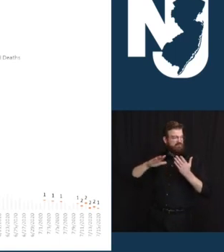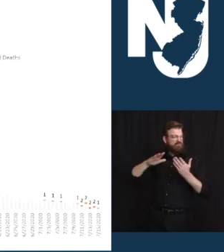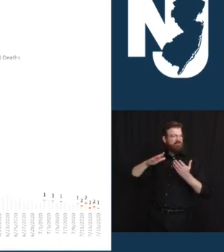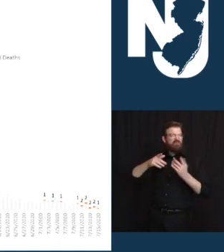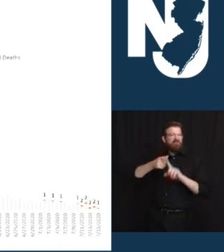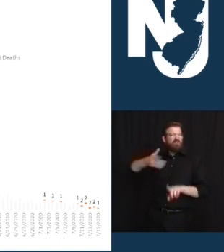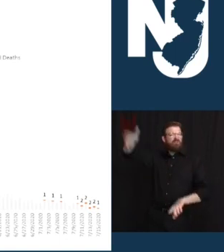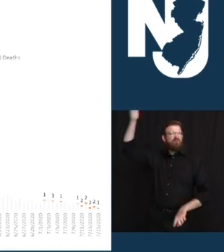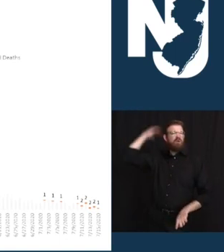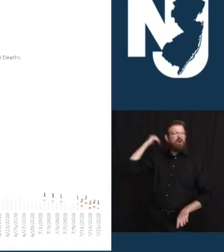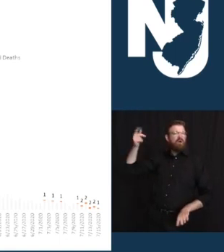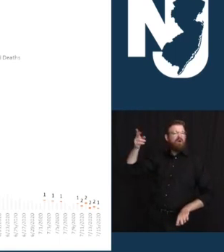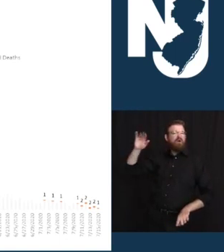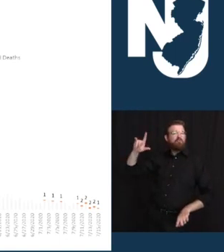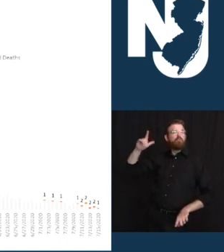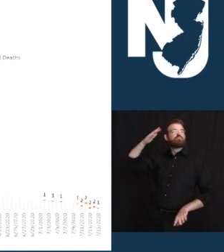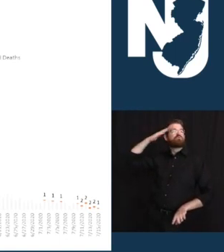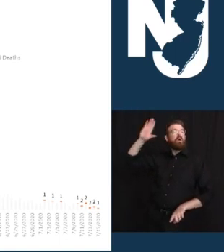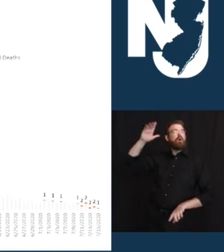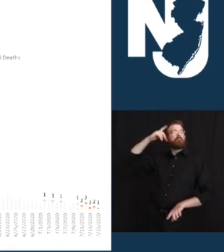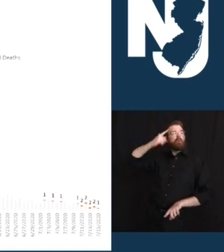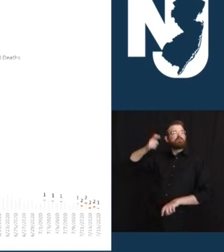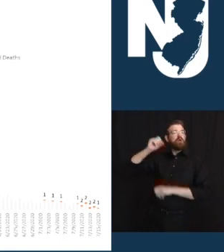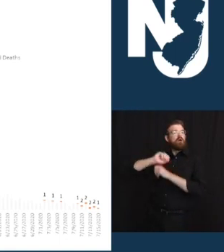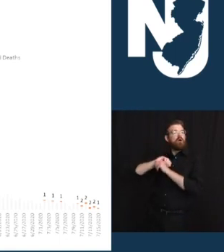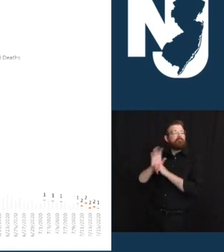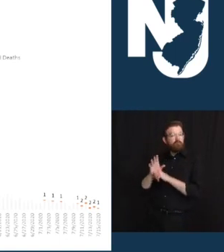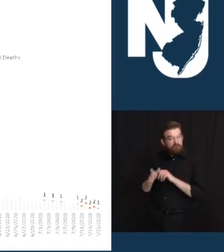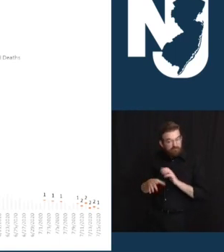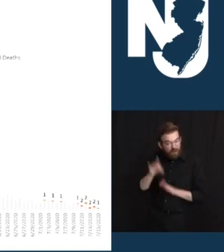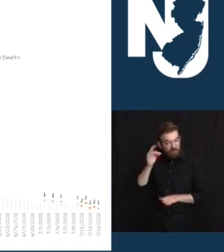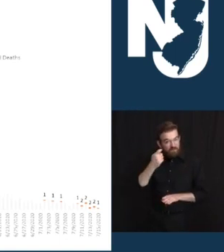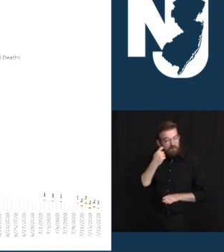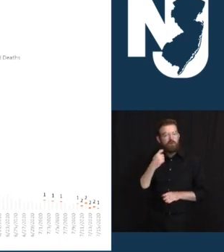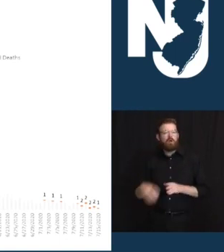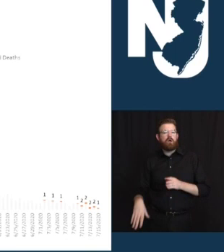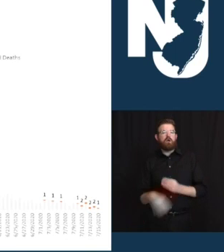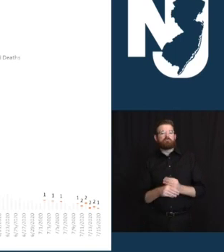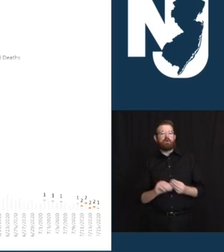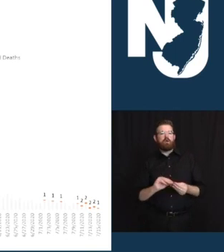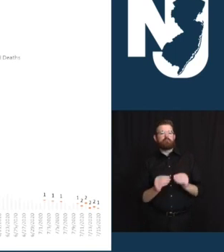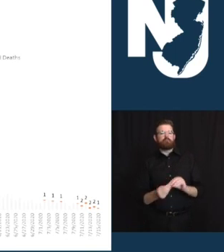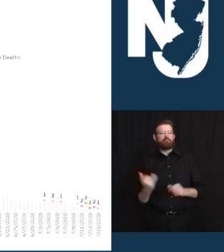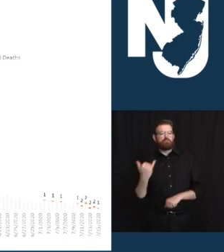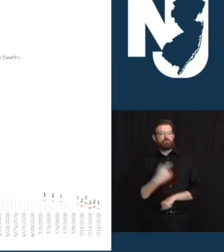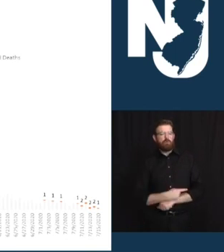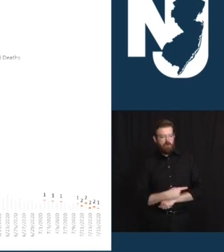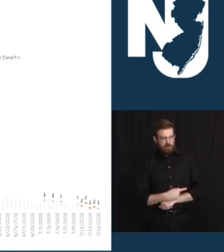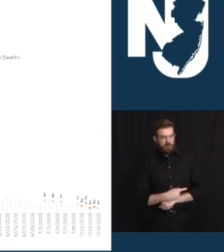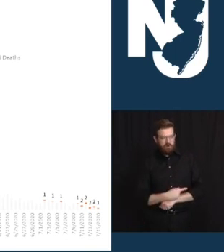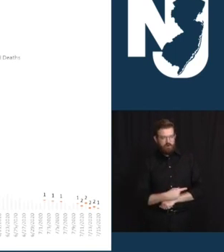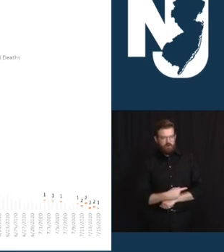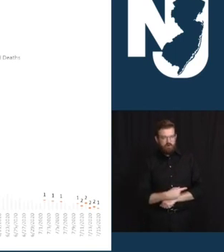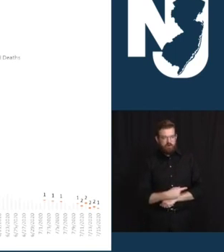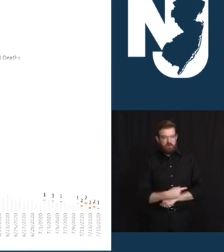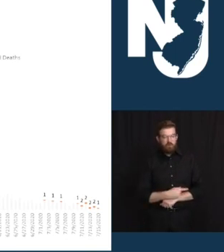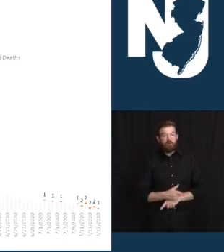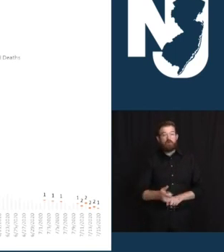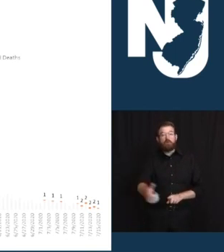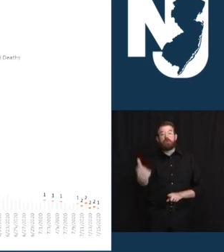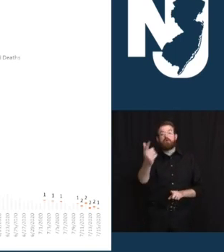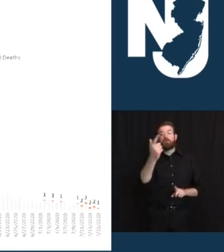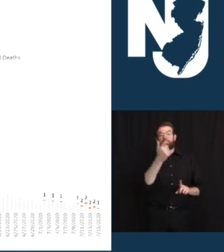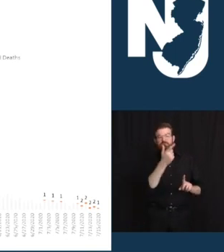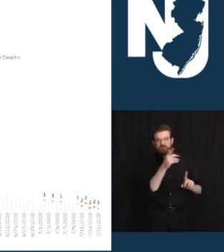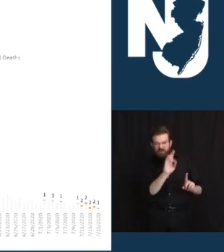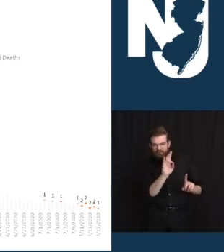reporting today, 7 occurred over the past 5 days. 13 of the 20 new deaths occurred